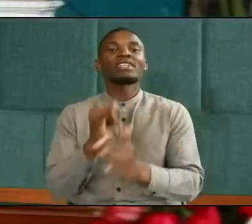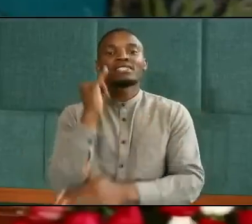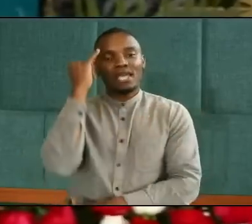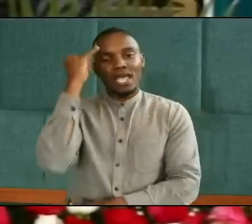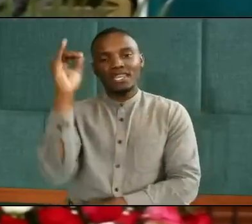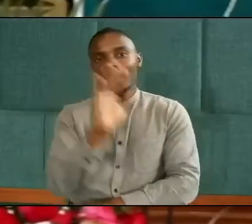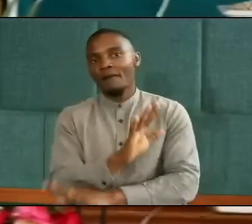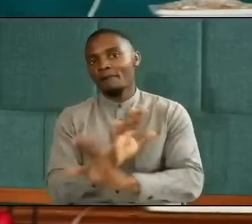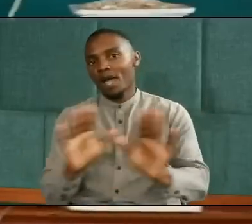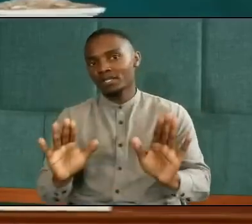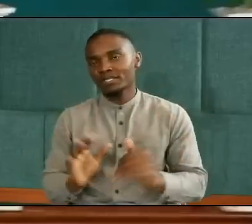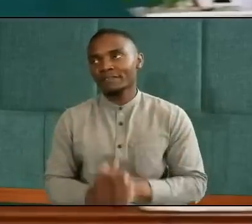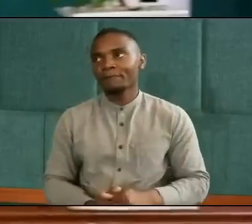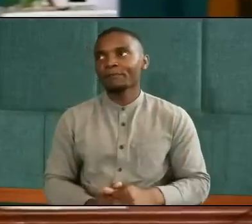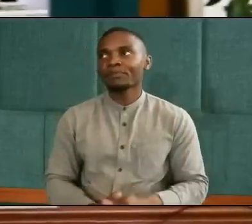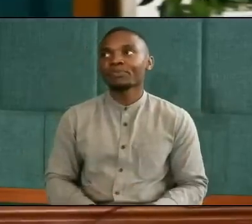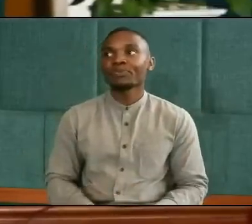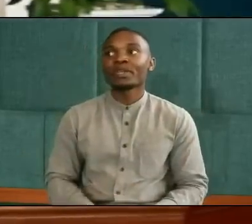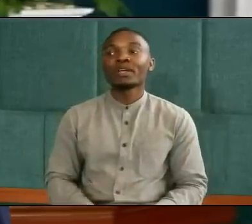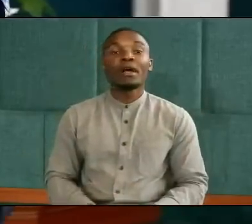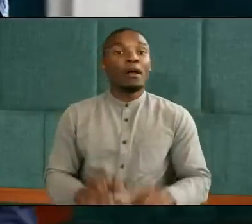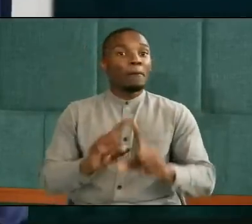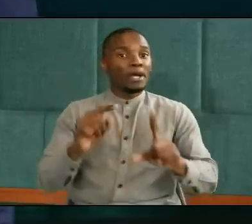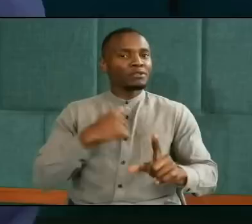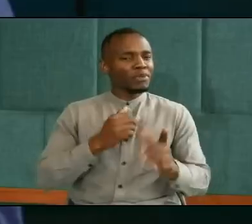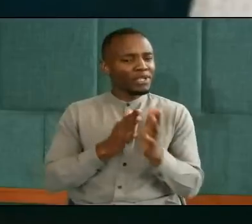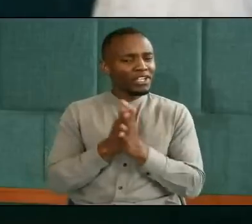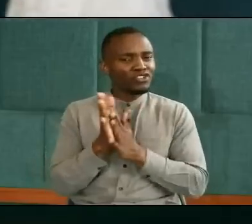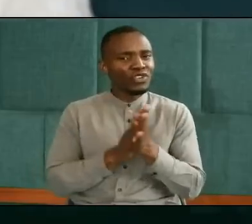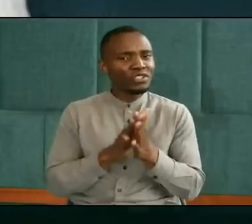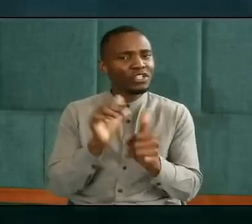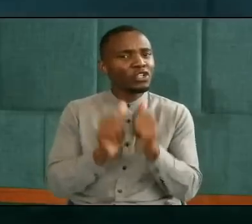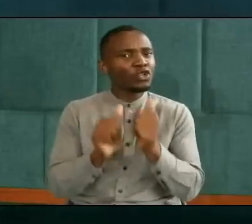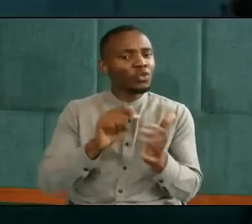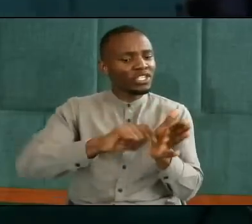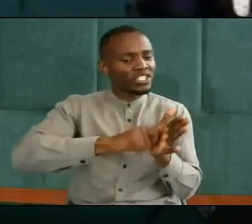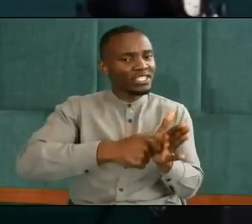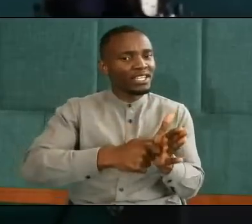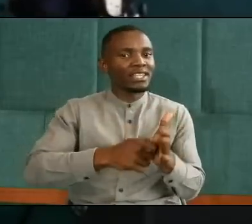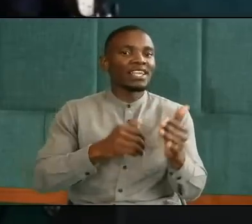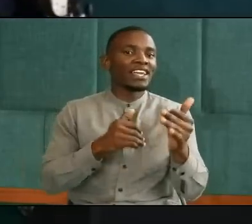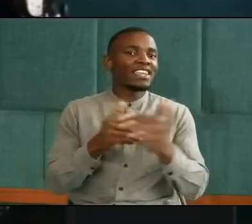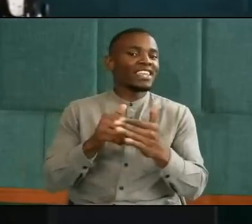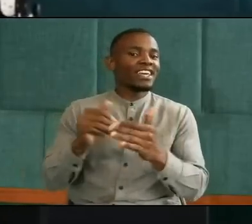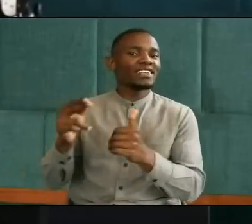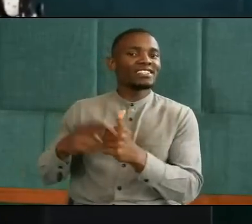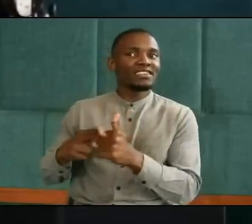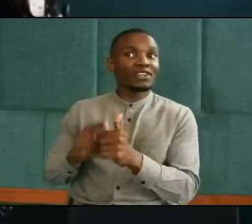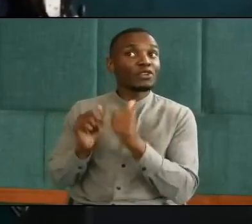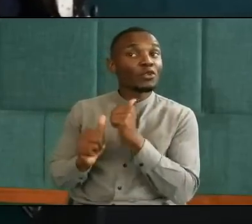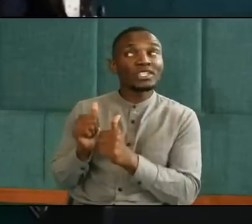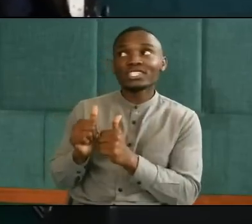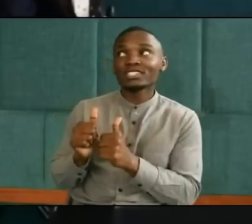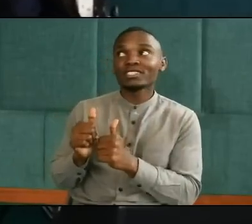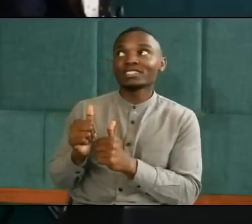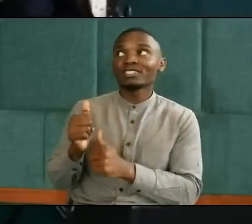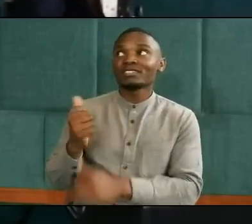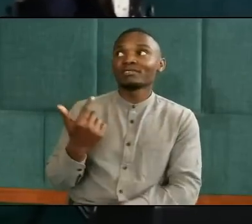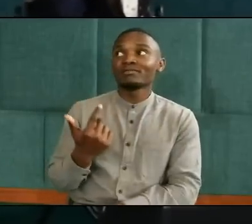seal. Well, the seal that I'm interested in this morning is the one next door to seven.